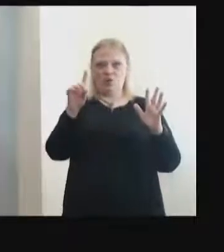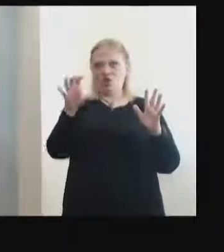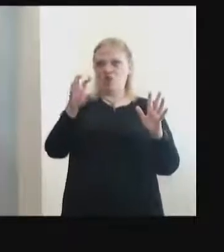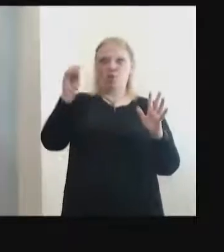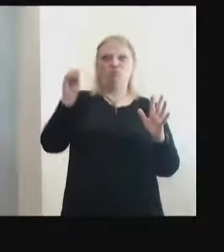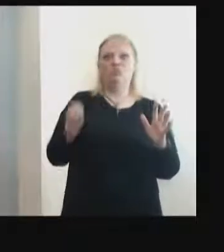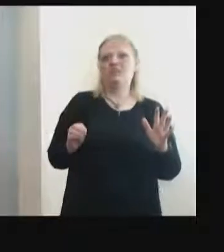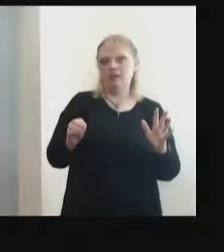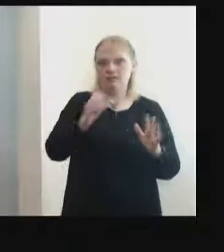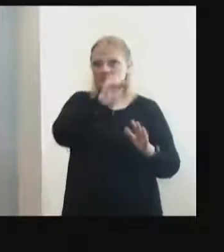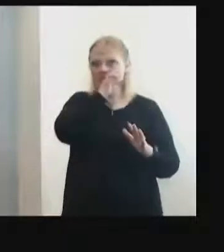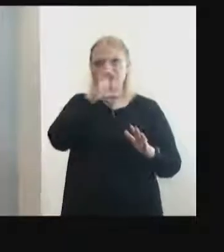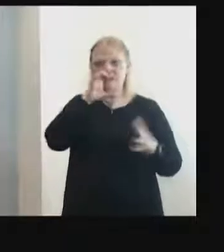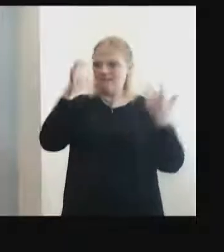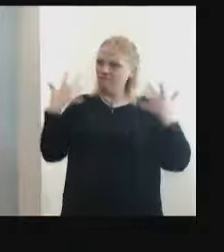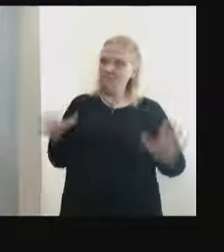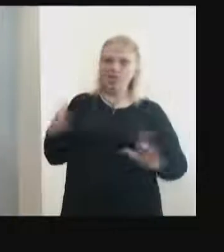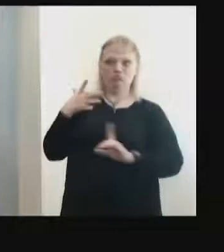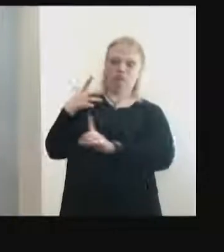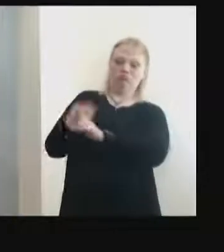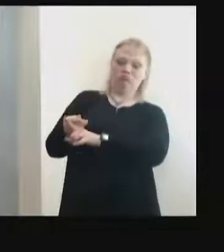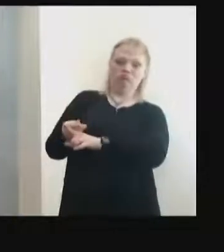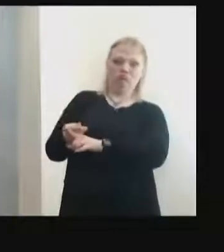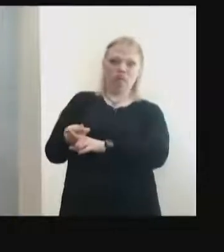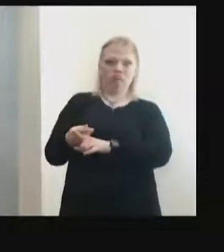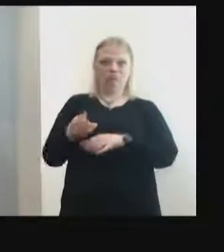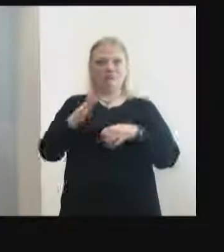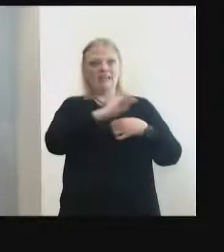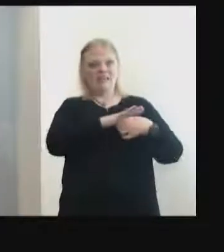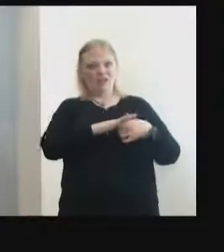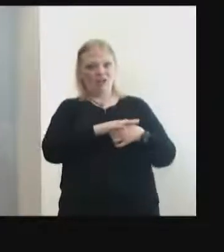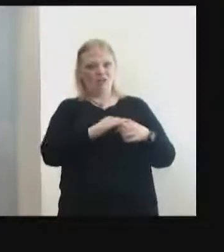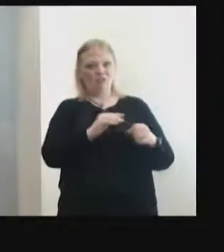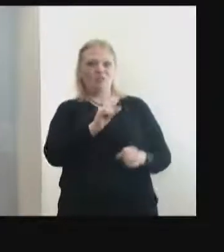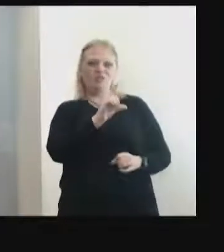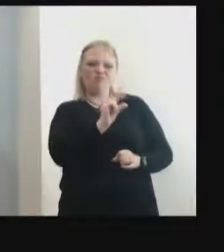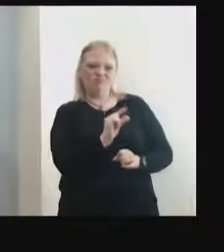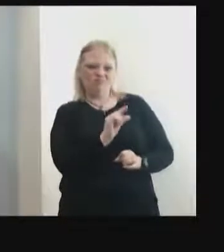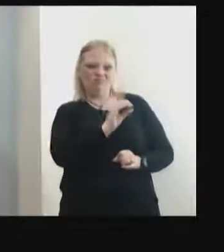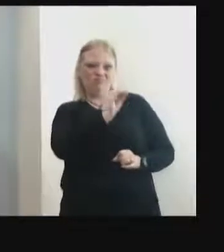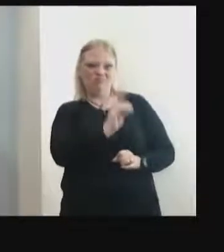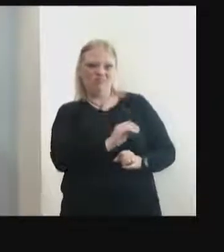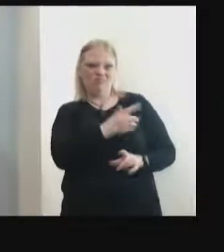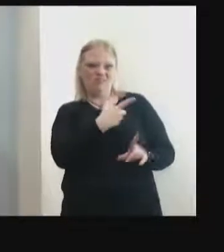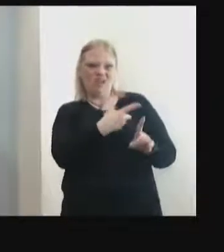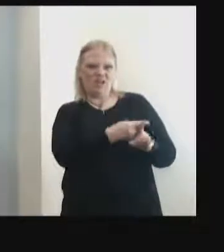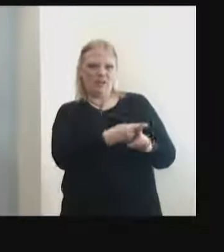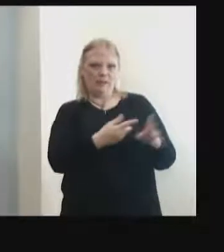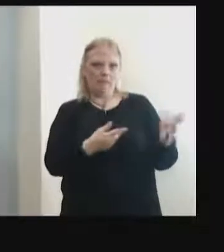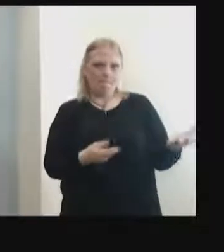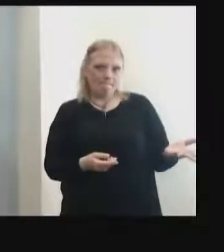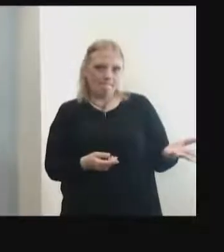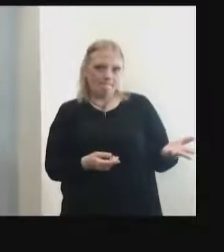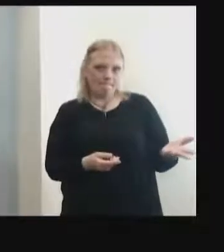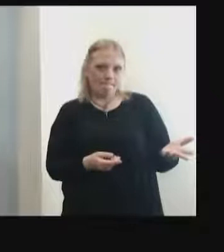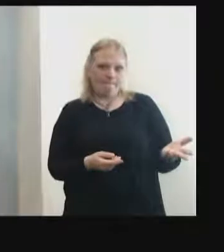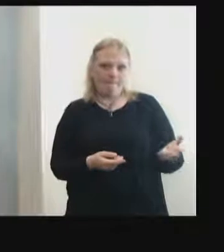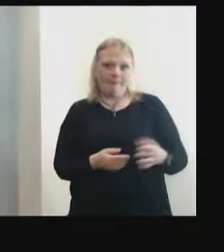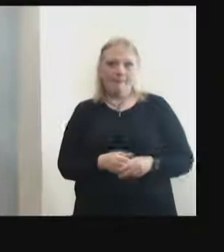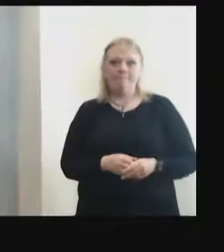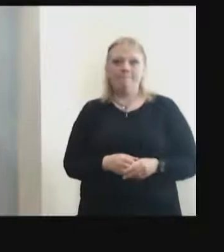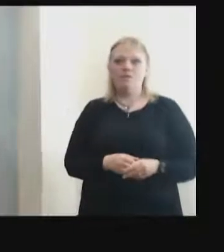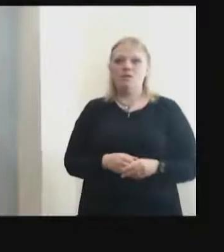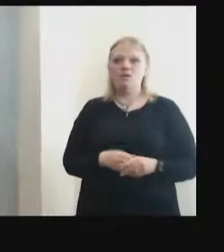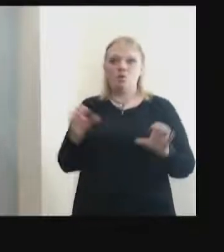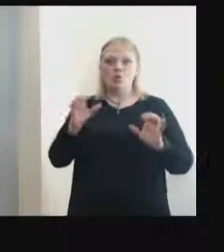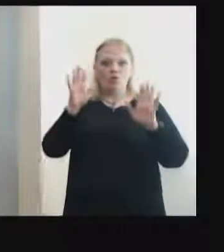100% of our seniors have been vaccinated, and there are areas where a much smaller percent have been vaccinated. So areas that have done a